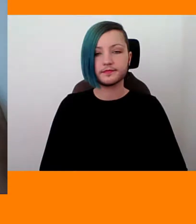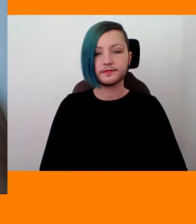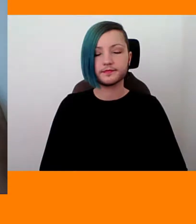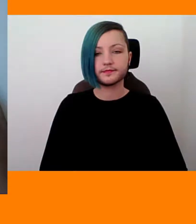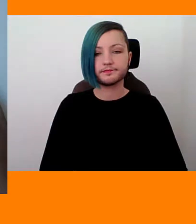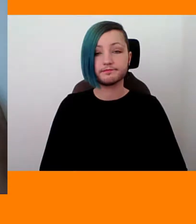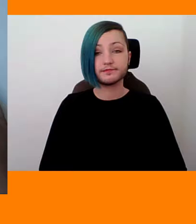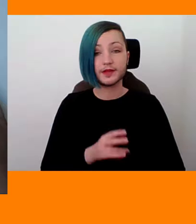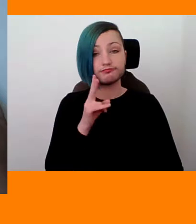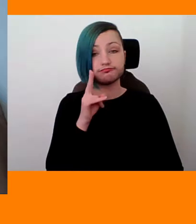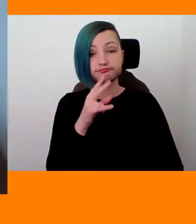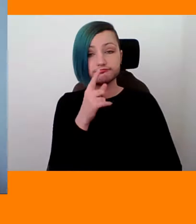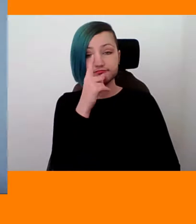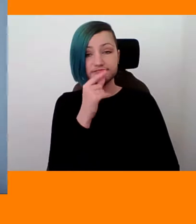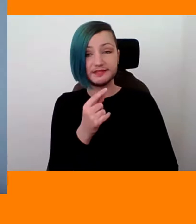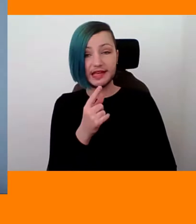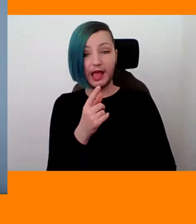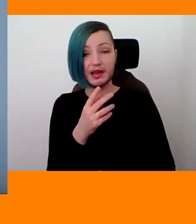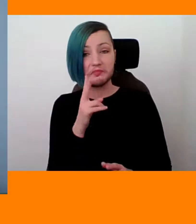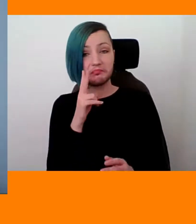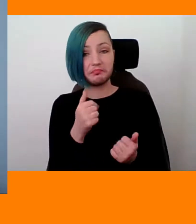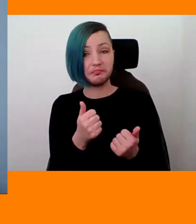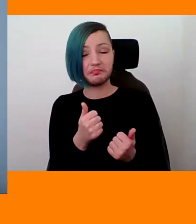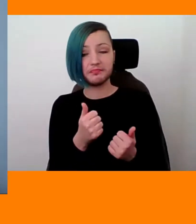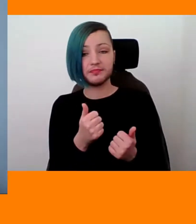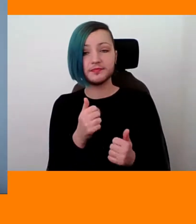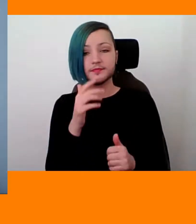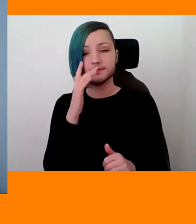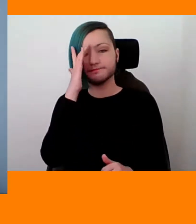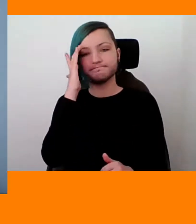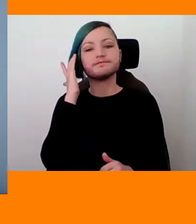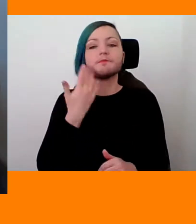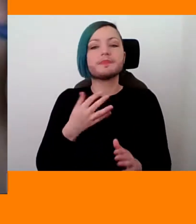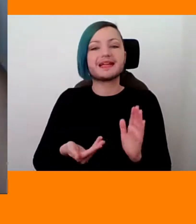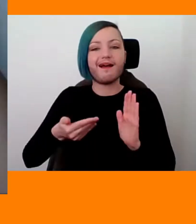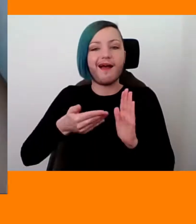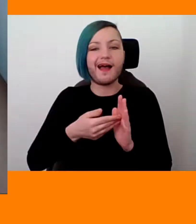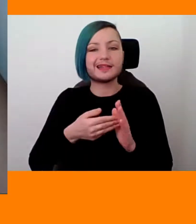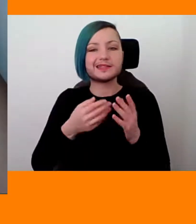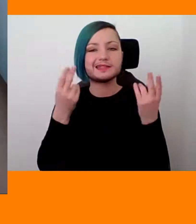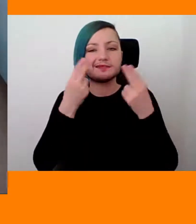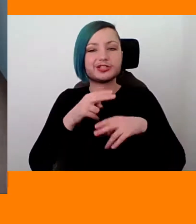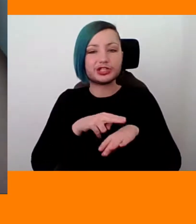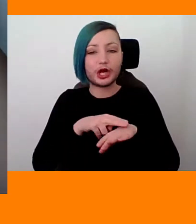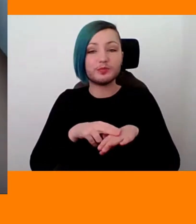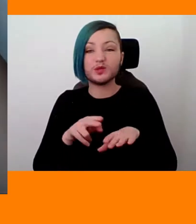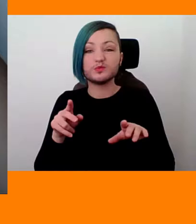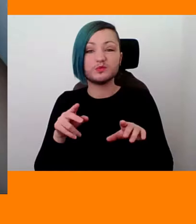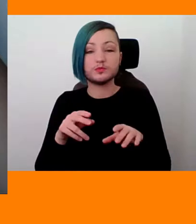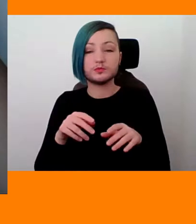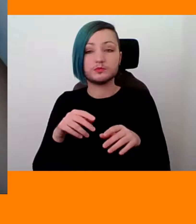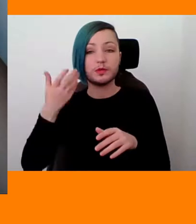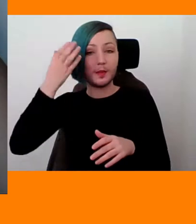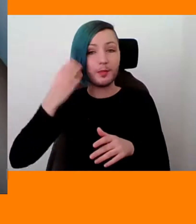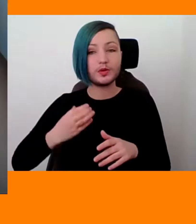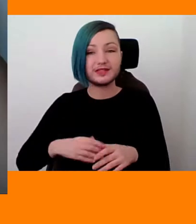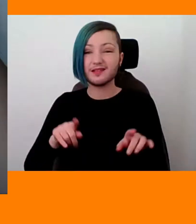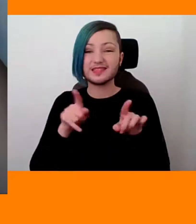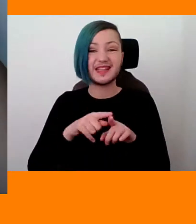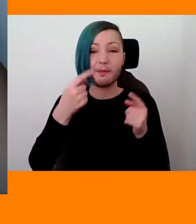You can see that starting to come together. What we've just done there with the darkest blue, do the same thing up here.